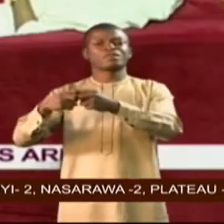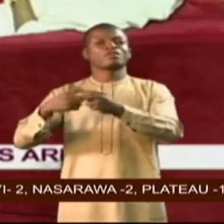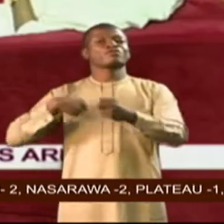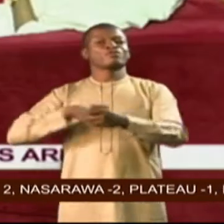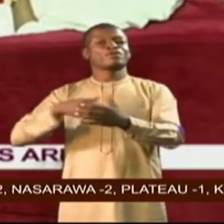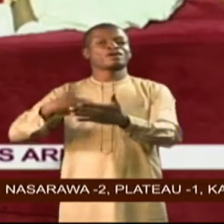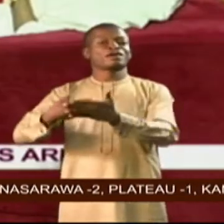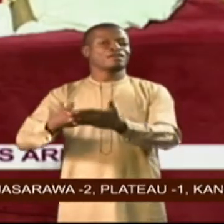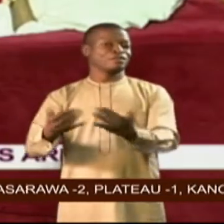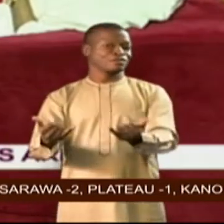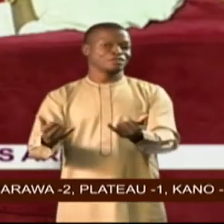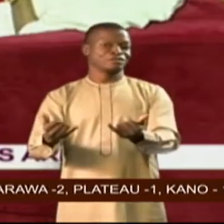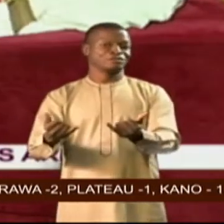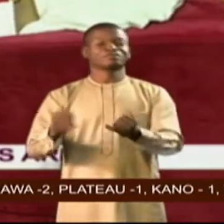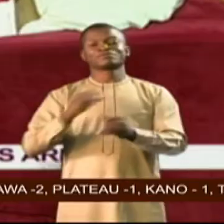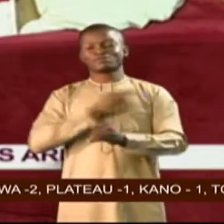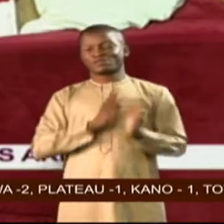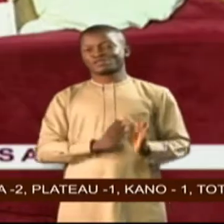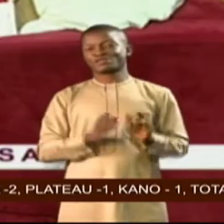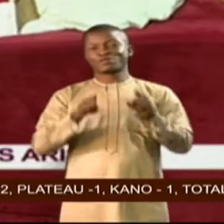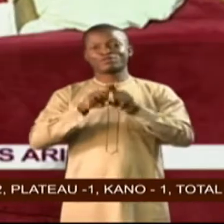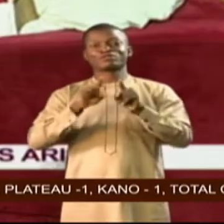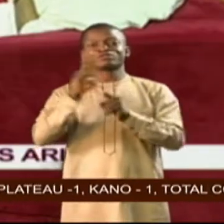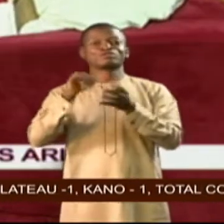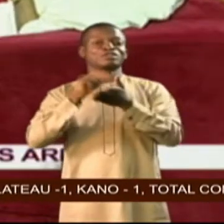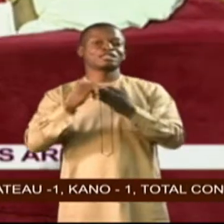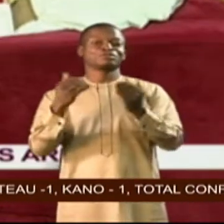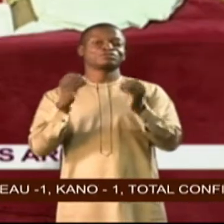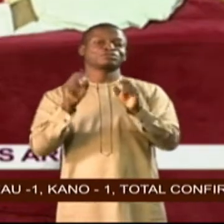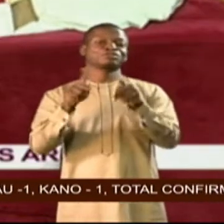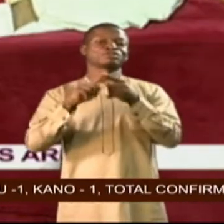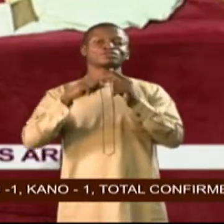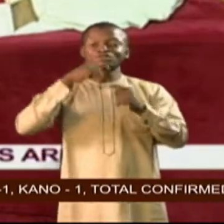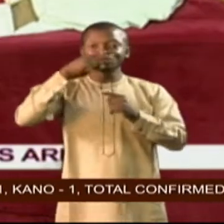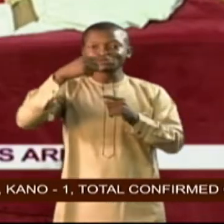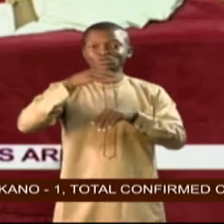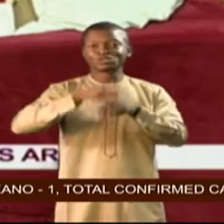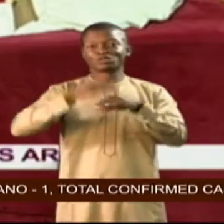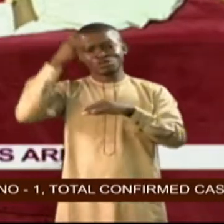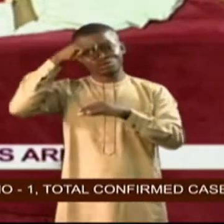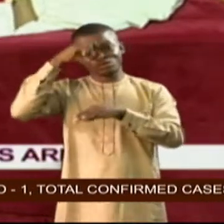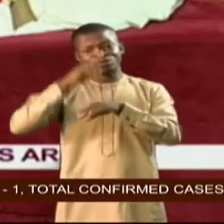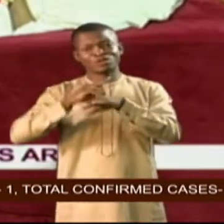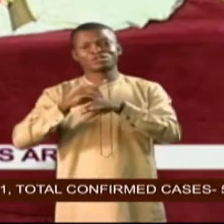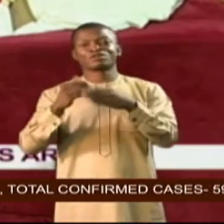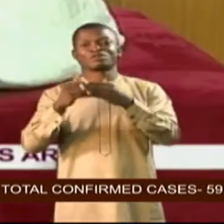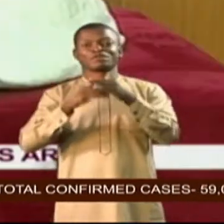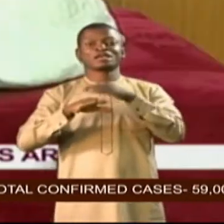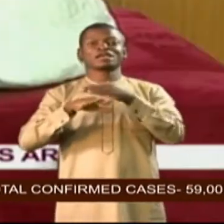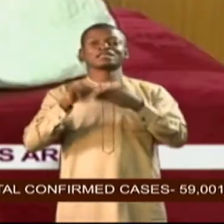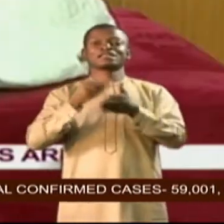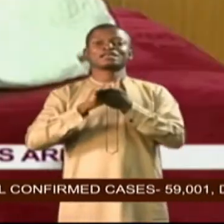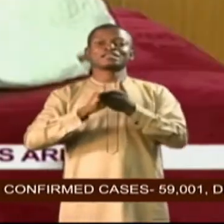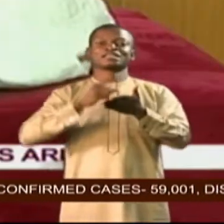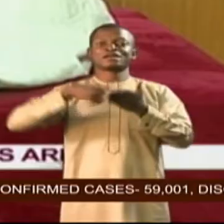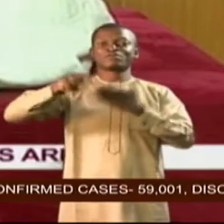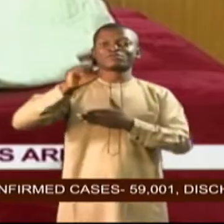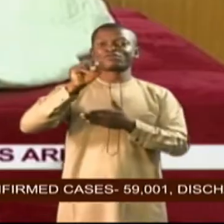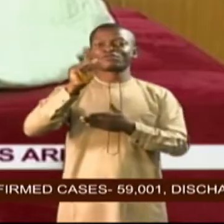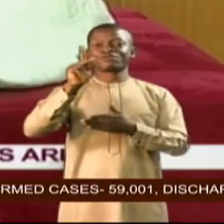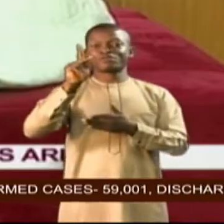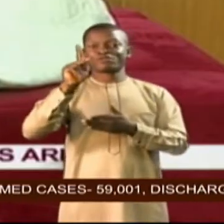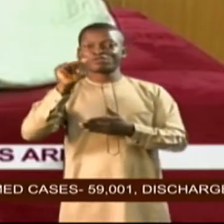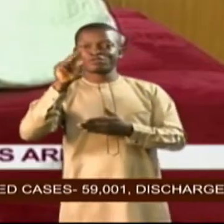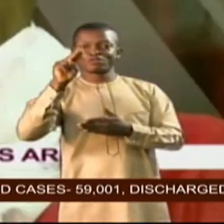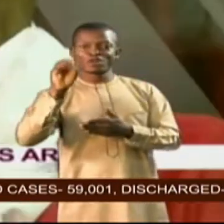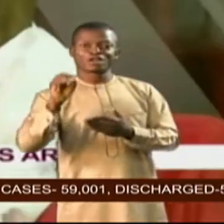the homes. The minister also used the platform to speak on the wisdom behind the recently approved Kano-Katsina Maradi